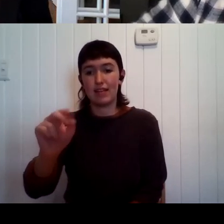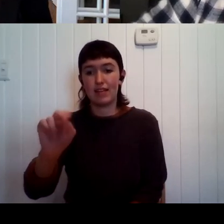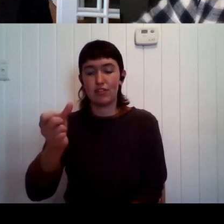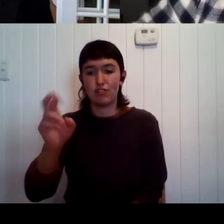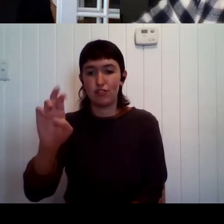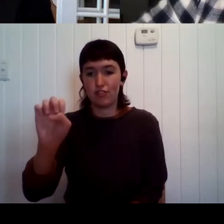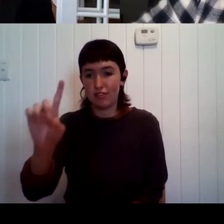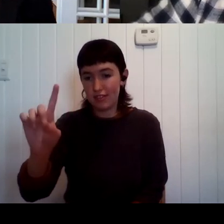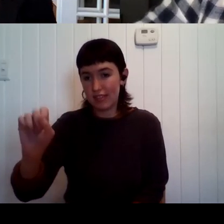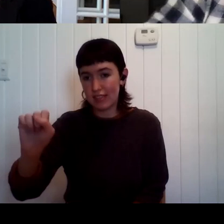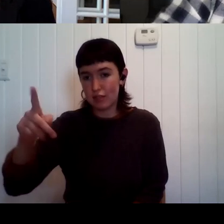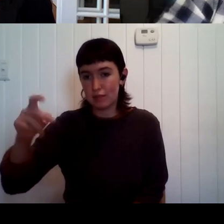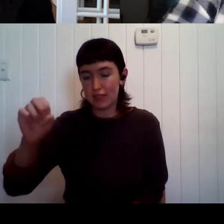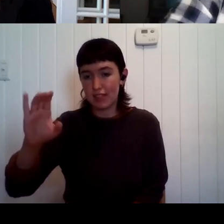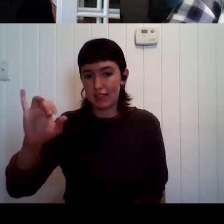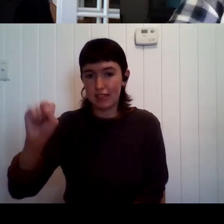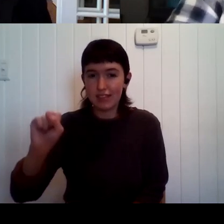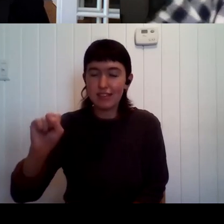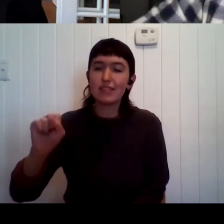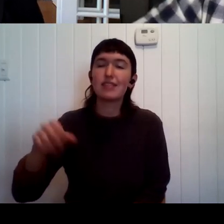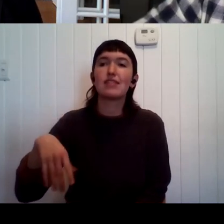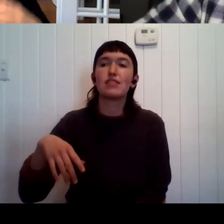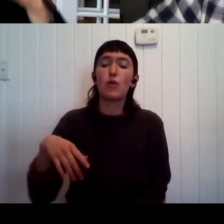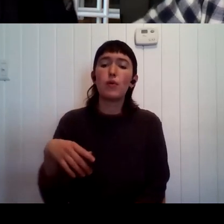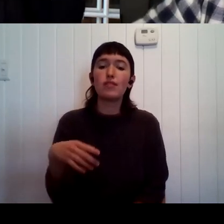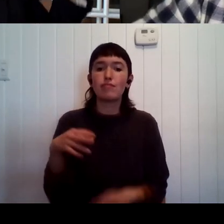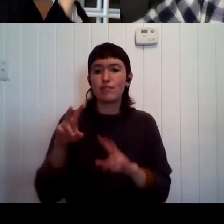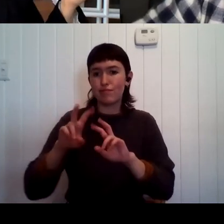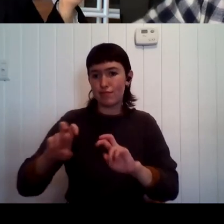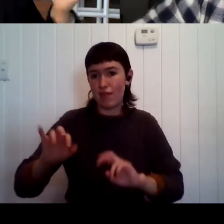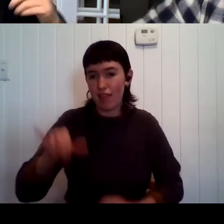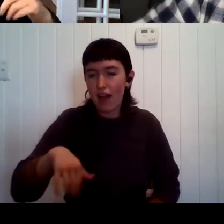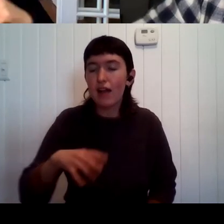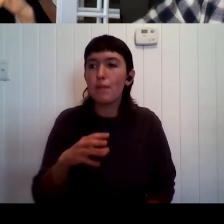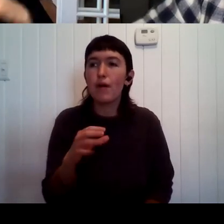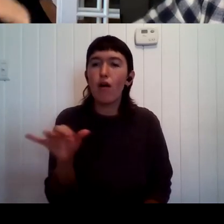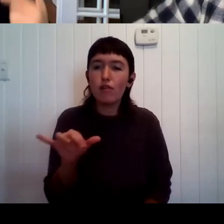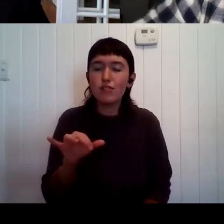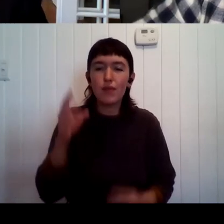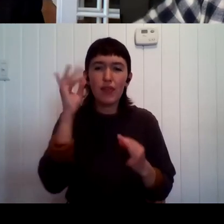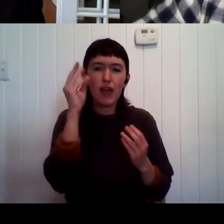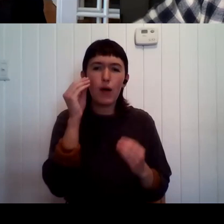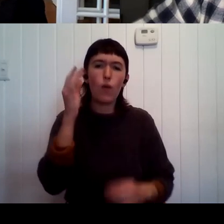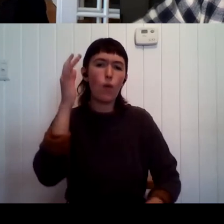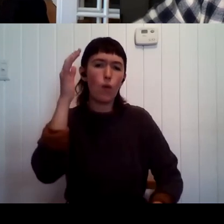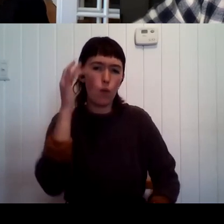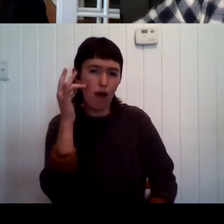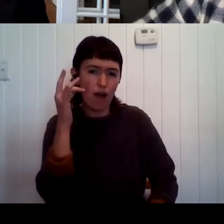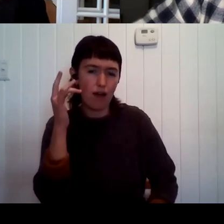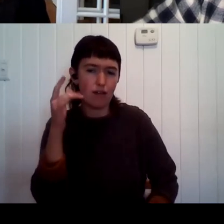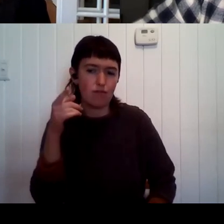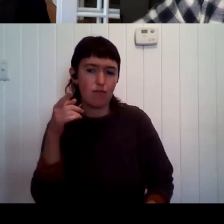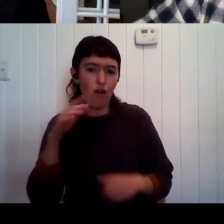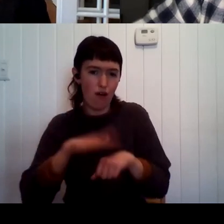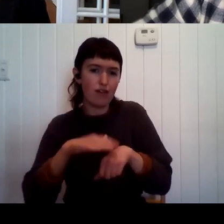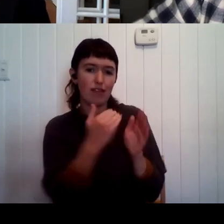also explore why are they endangered? Because it's not like, poof, they're gone. No, there's a reason for it. And then